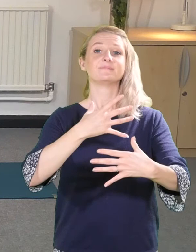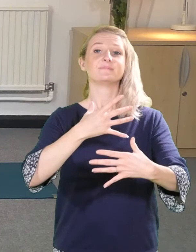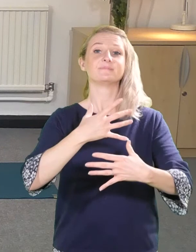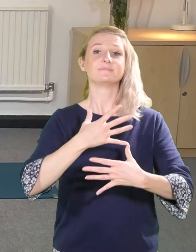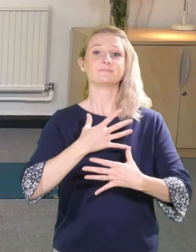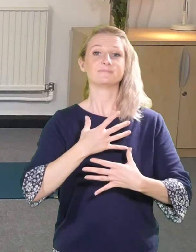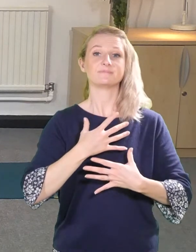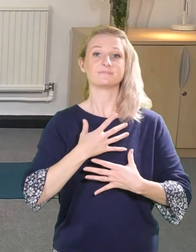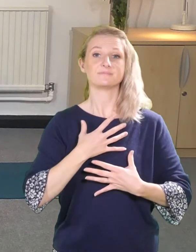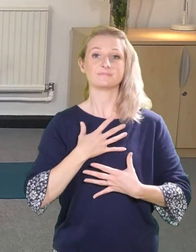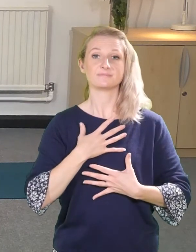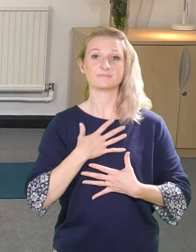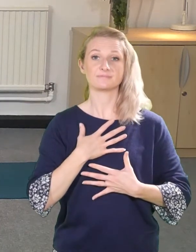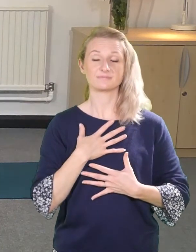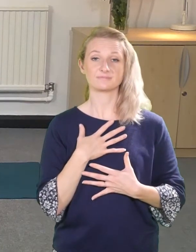Exhale.